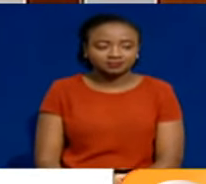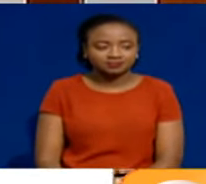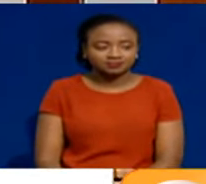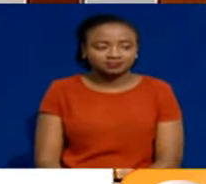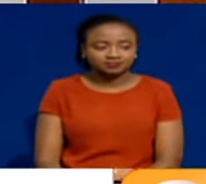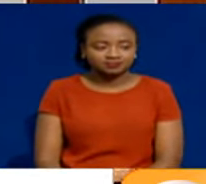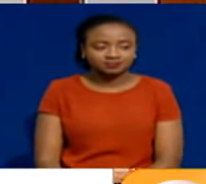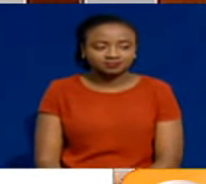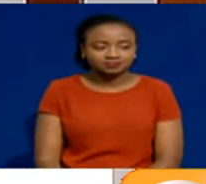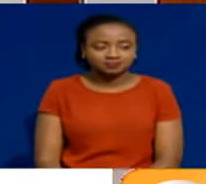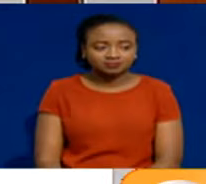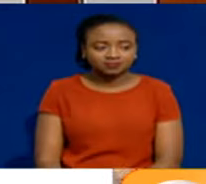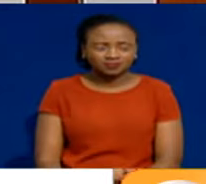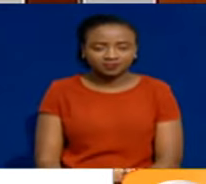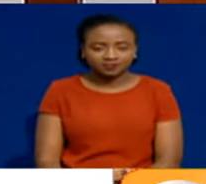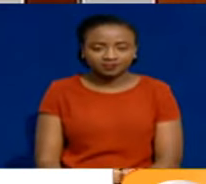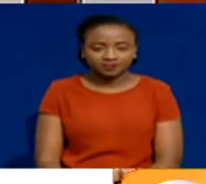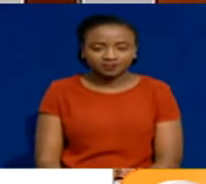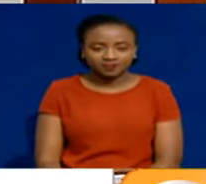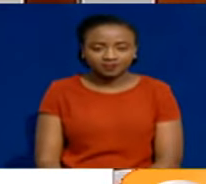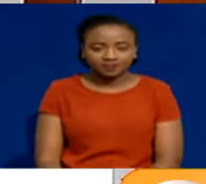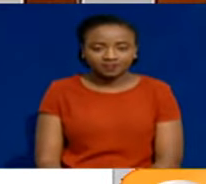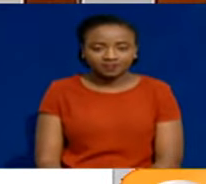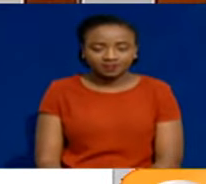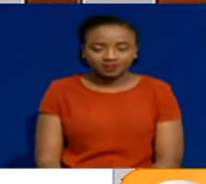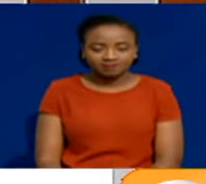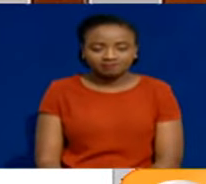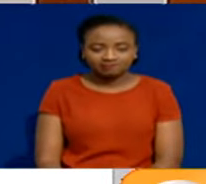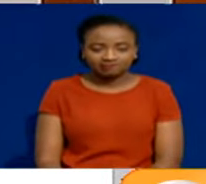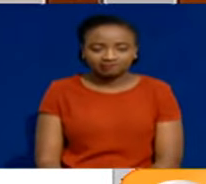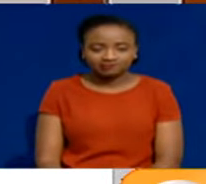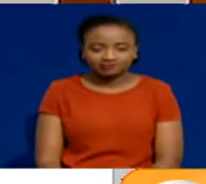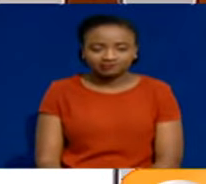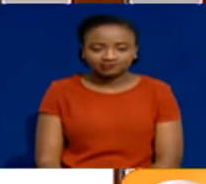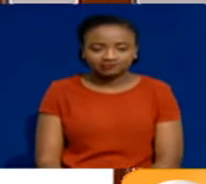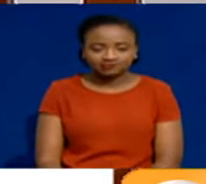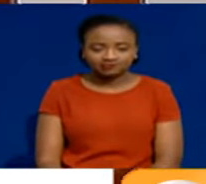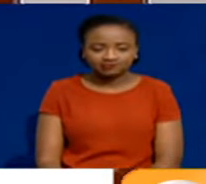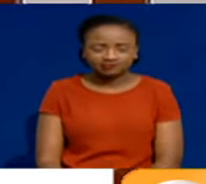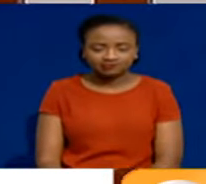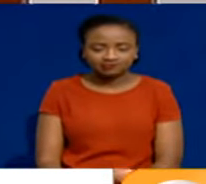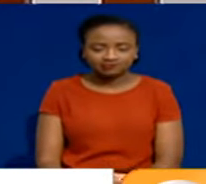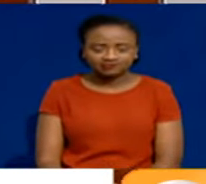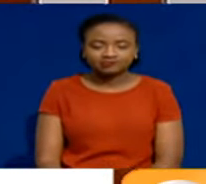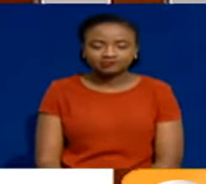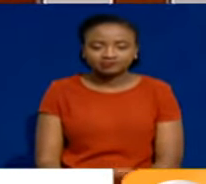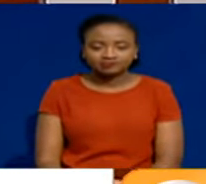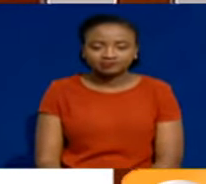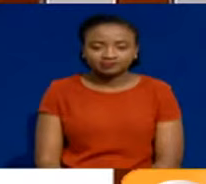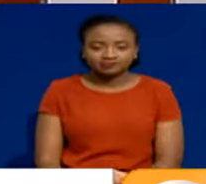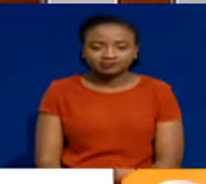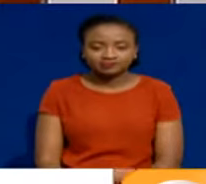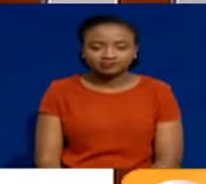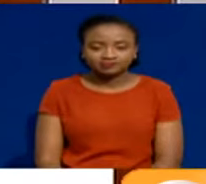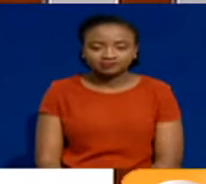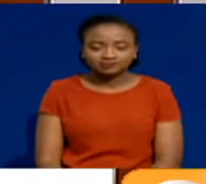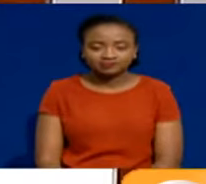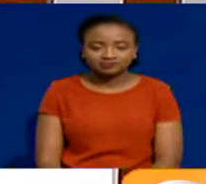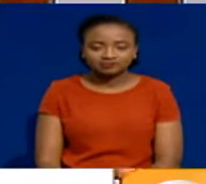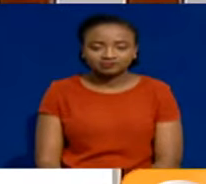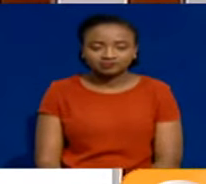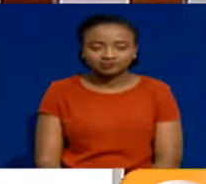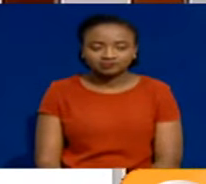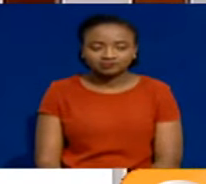That is for free. You can take it to the bank if you so wish. You can take it to the bank if the elections will be free, fair,